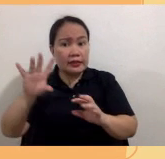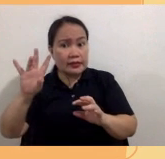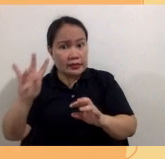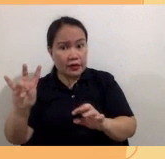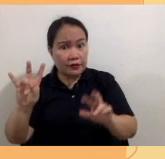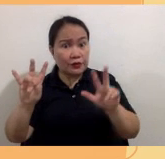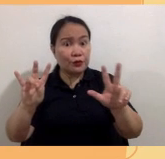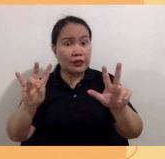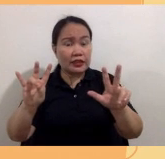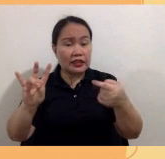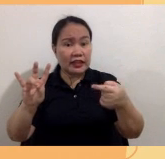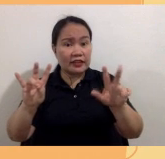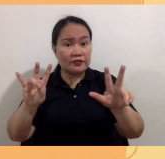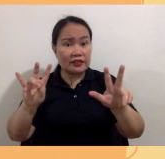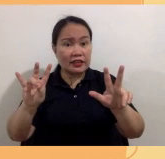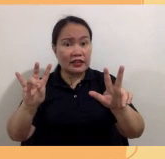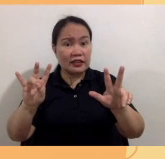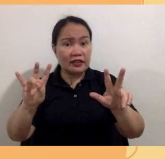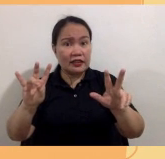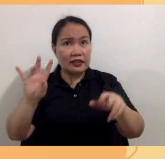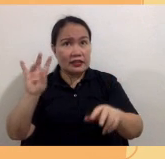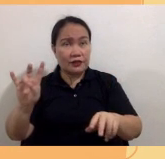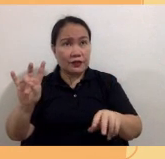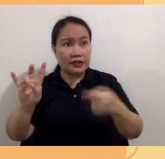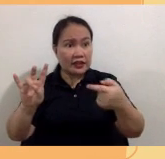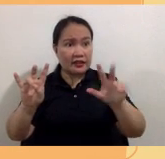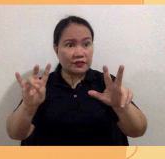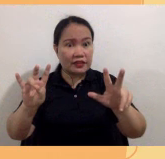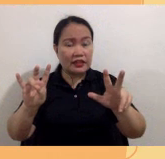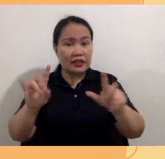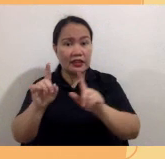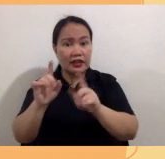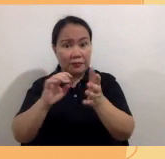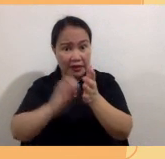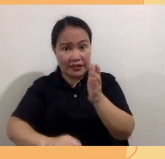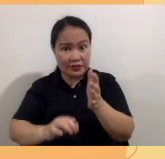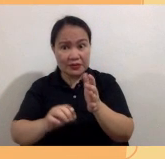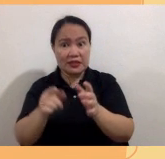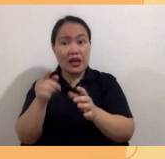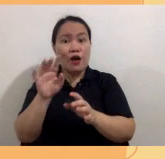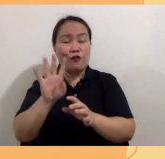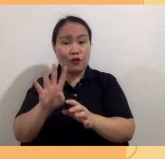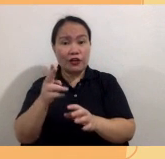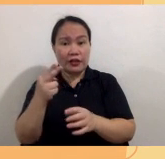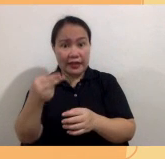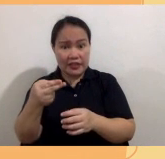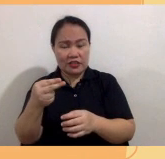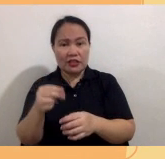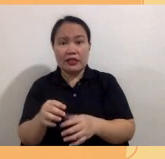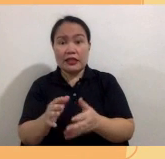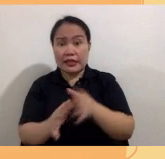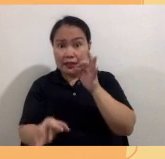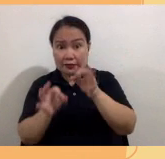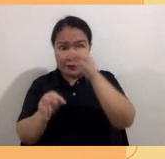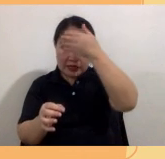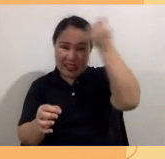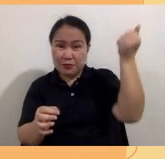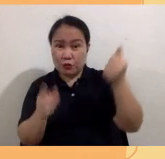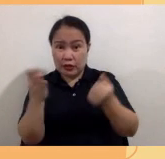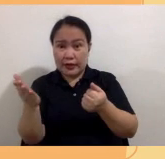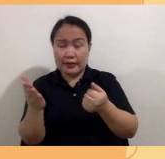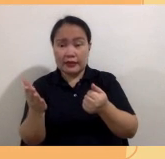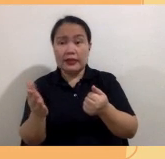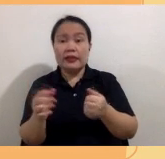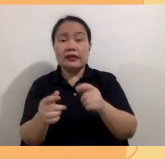Kung medyo nakalimutan kung paano gawin ito, paano i-factor, pwede niyong balikan yung mga previous video natin